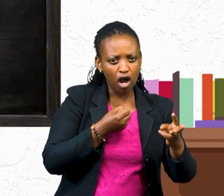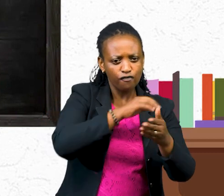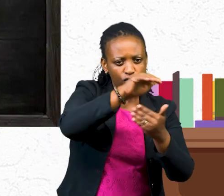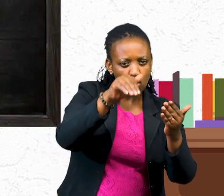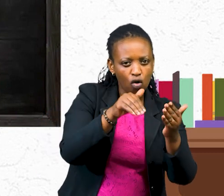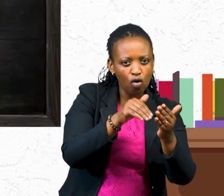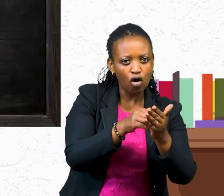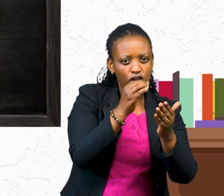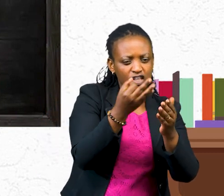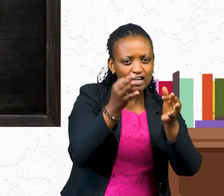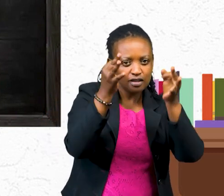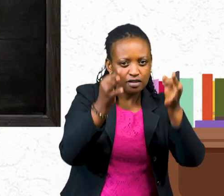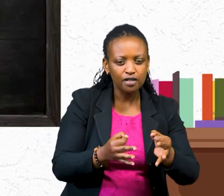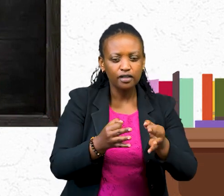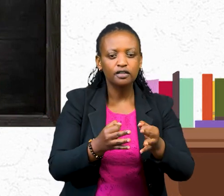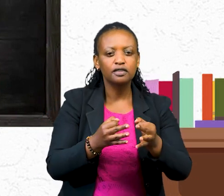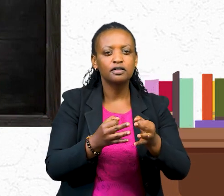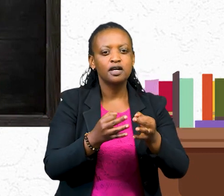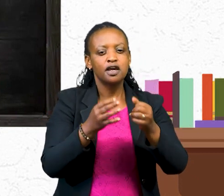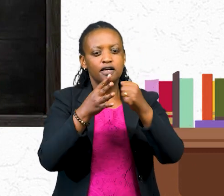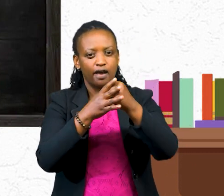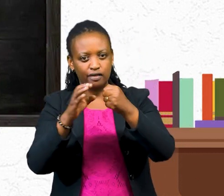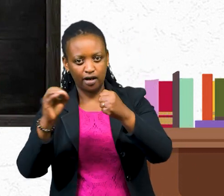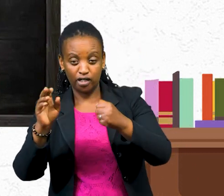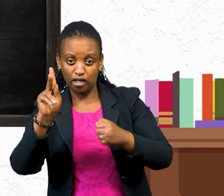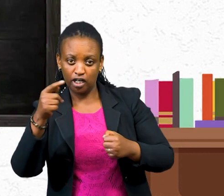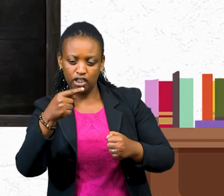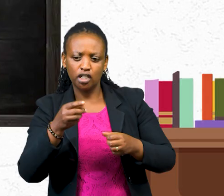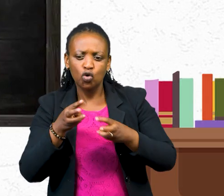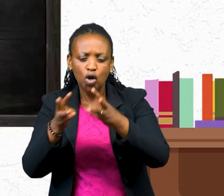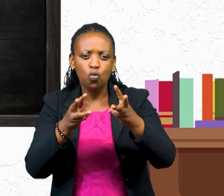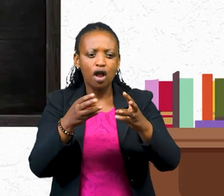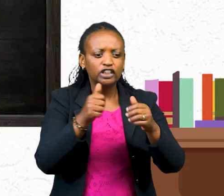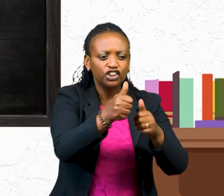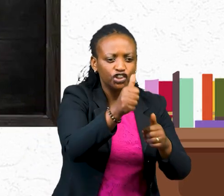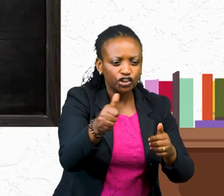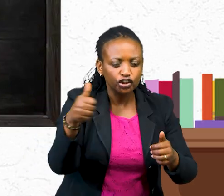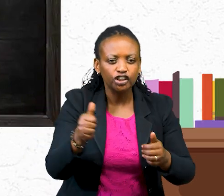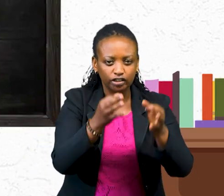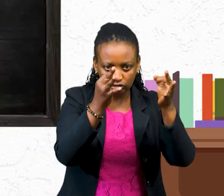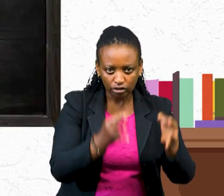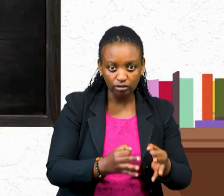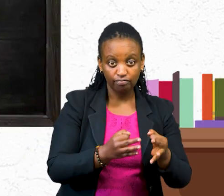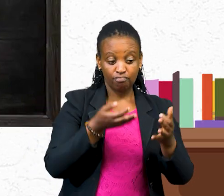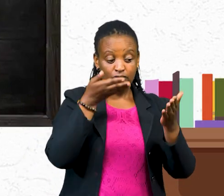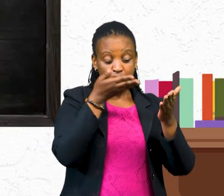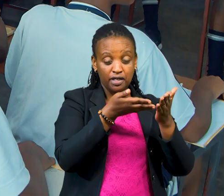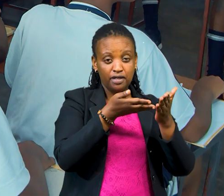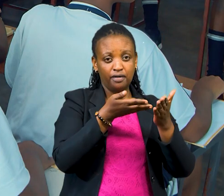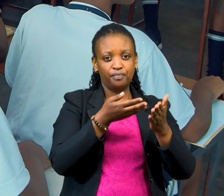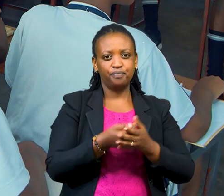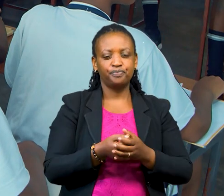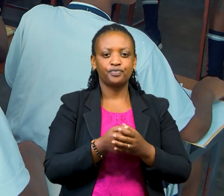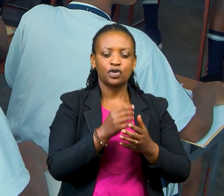weight of all the 3 items is 900 kilograms, find the weight of each item. So